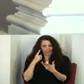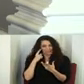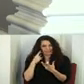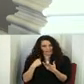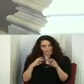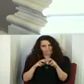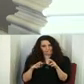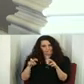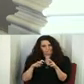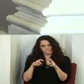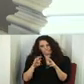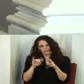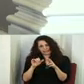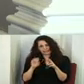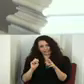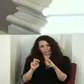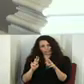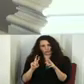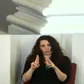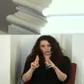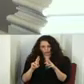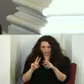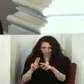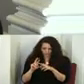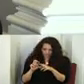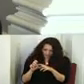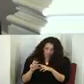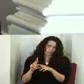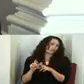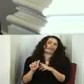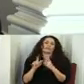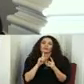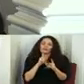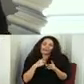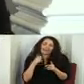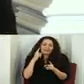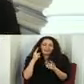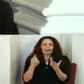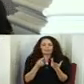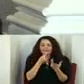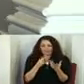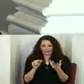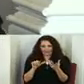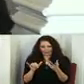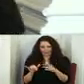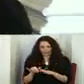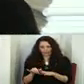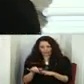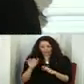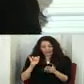bisexual," and we talked a little more, and he says, "Well, actually, Dad, I think I'm gay." Now, at that point,